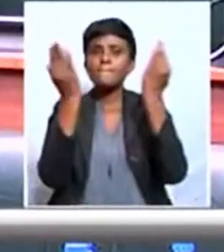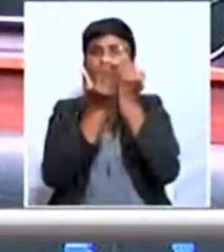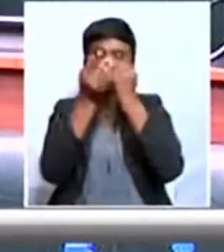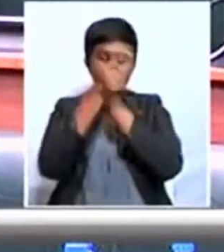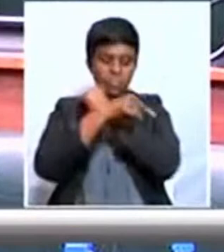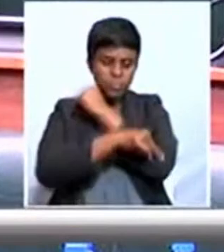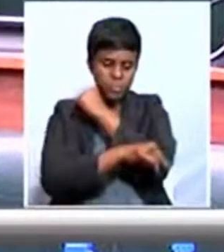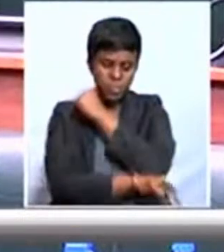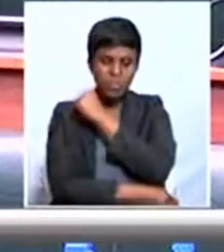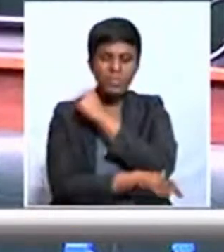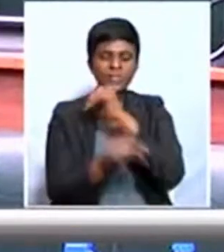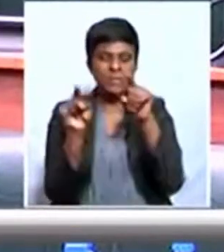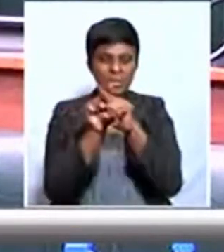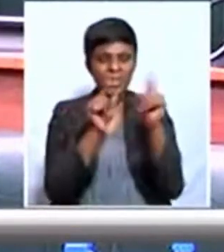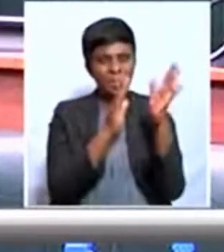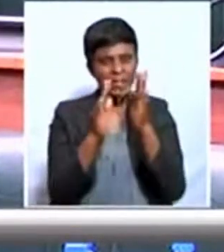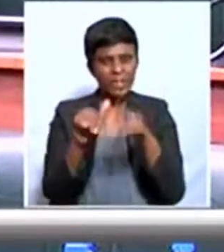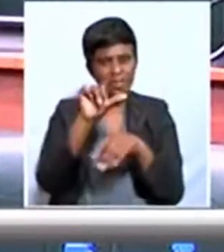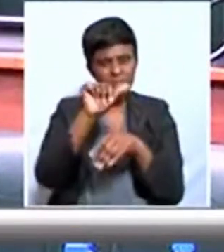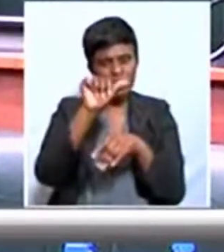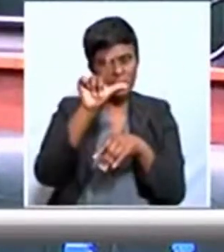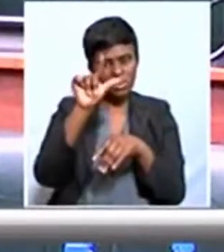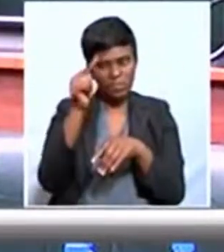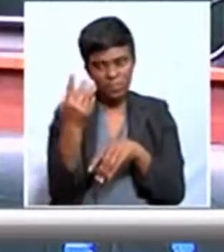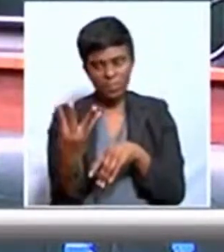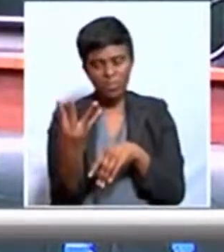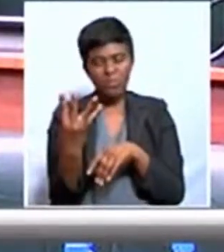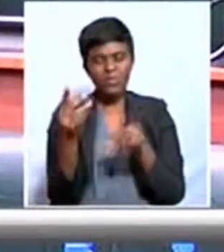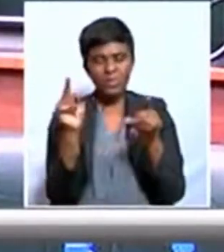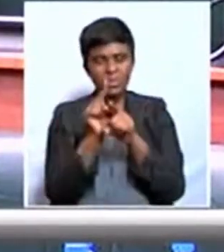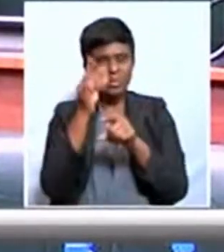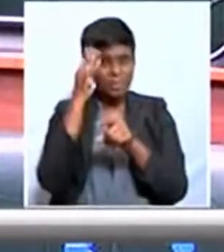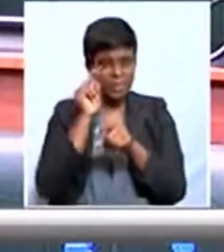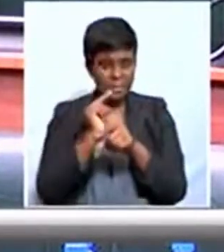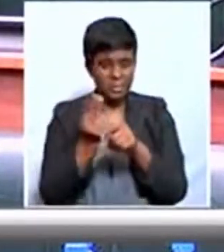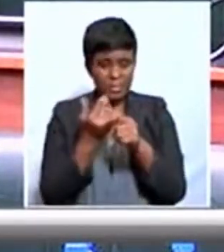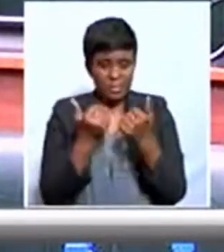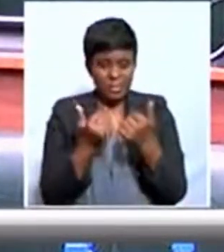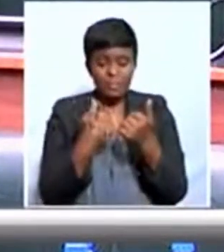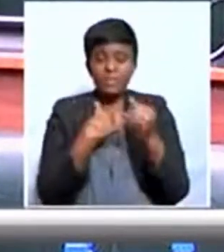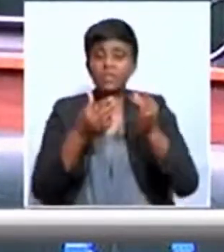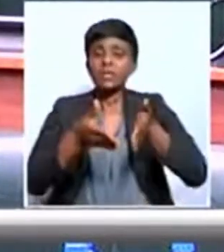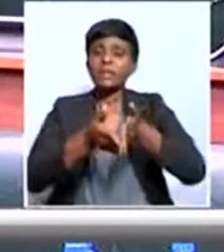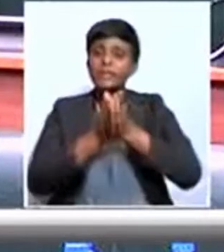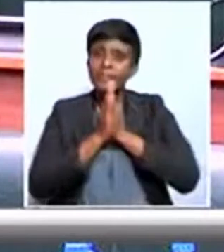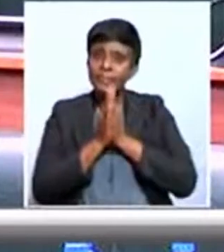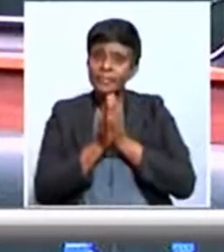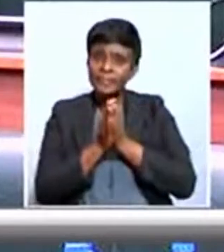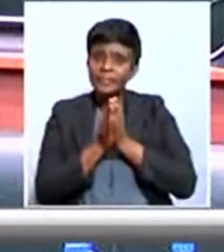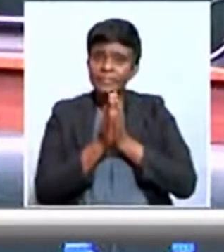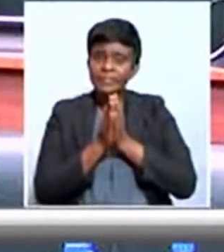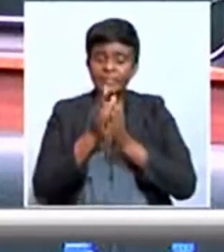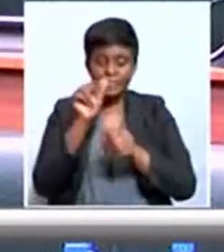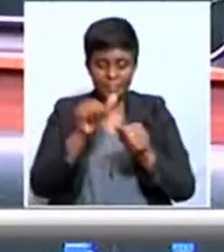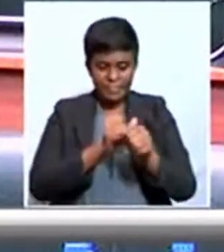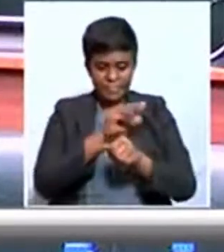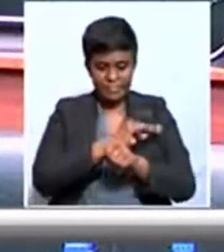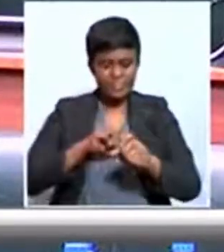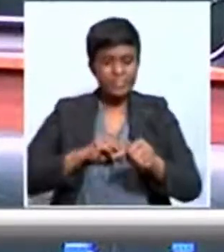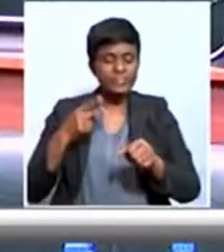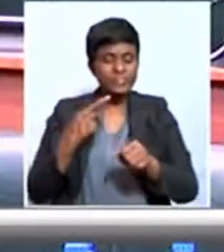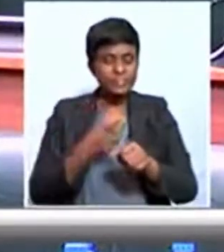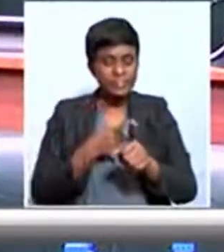for 2024. And this is why, Madam Speaker, I did ask that each member of parliament should give